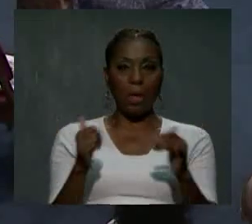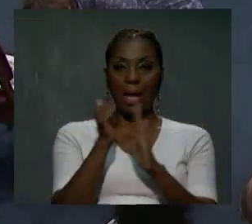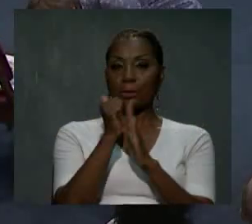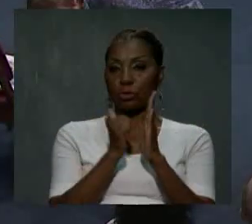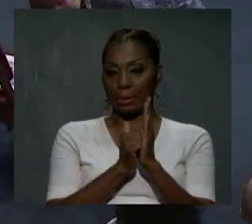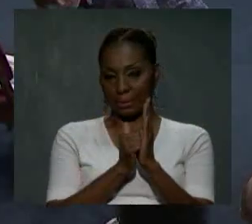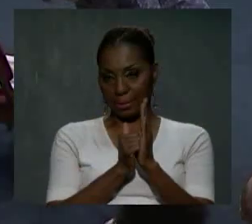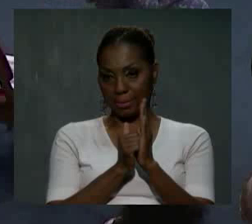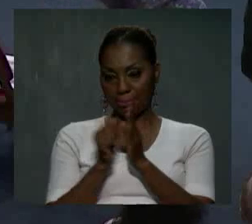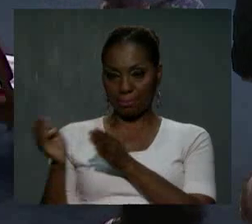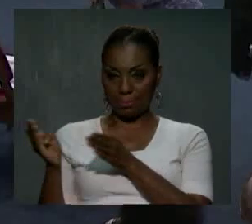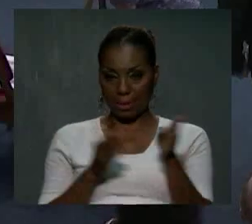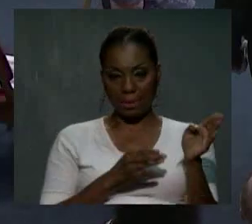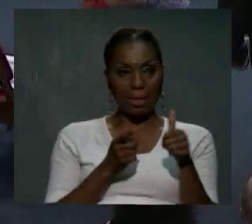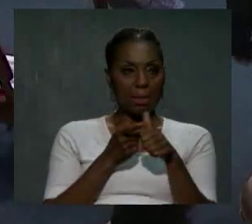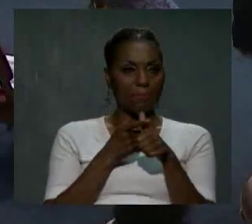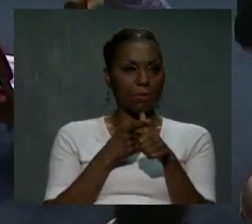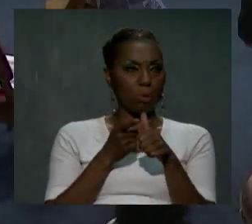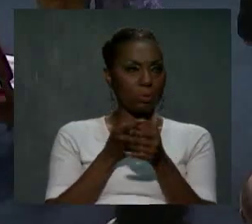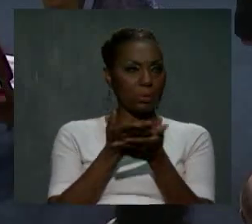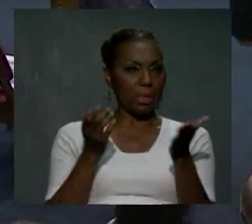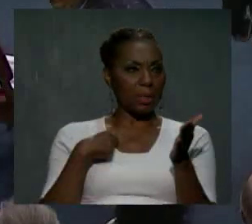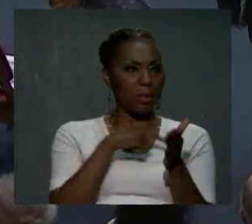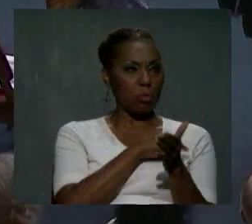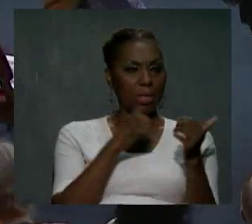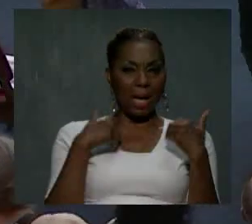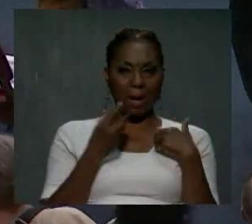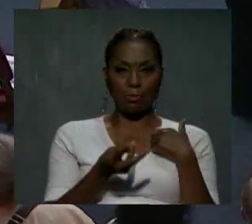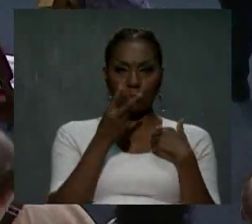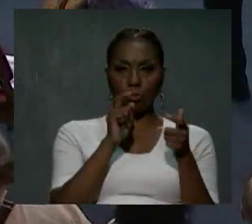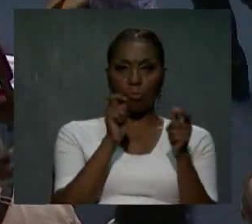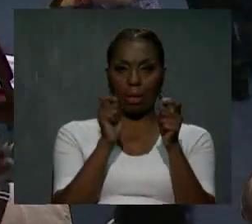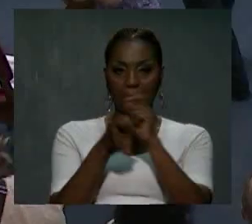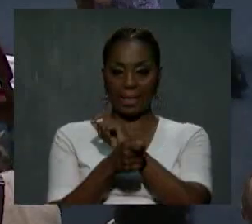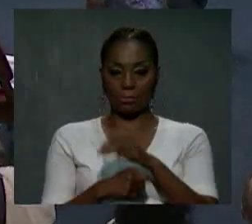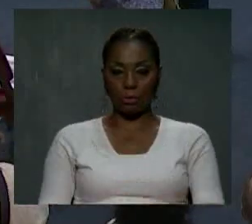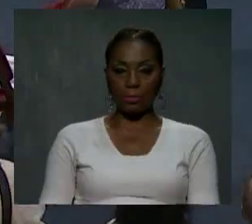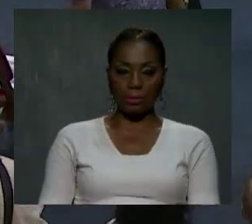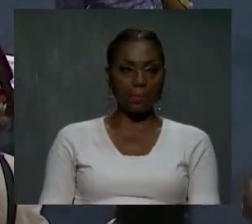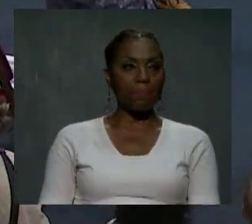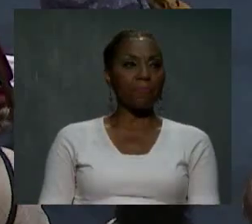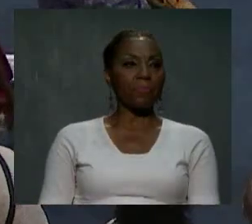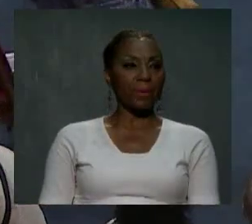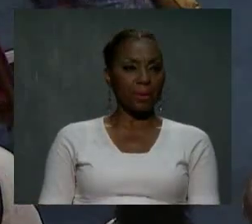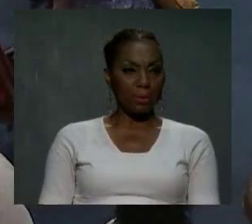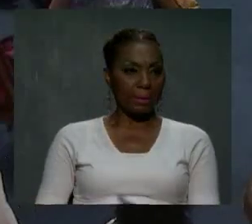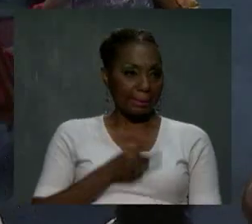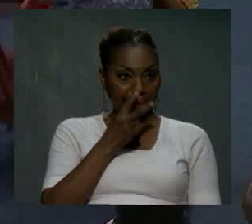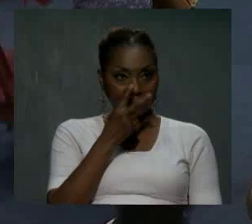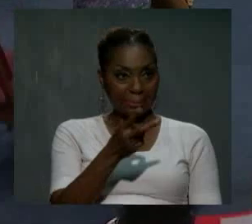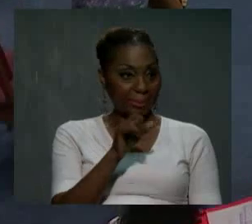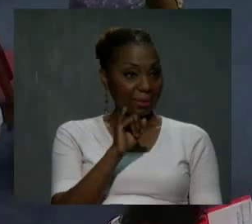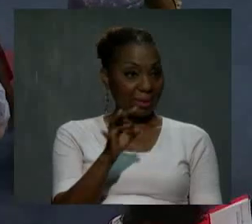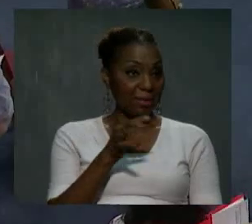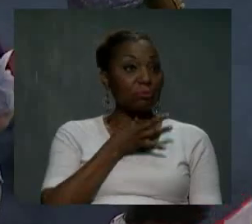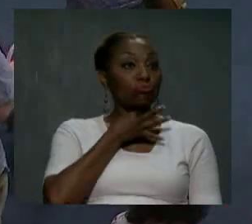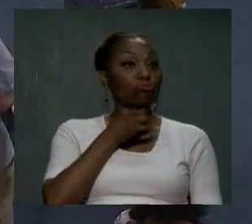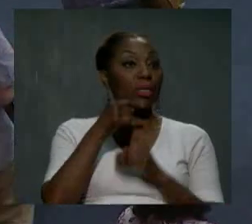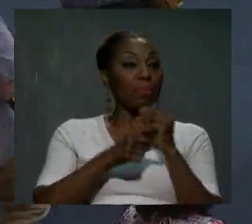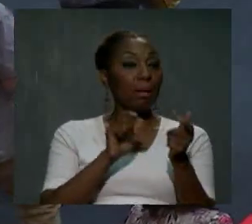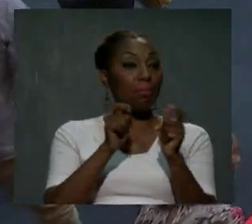agenda, the first thing, we have two modifications, and I want to see if there are any questions on